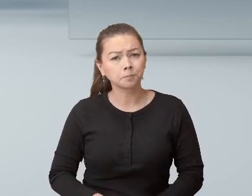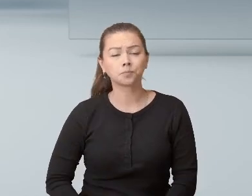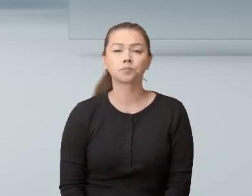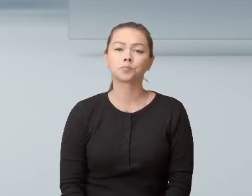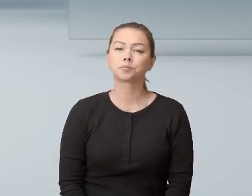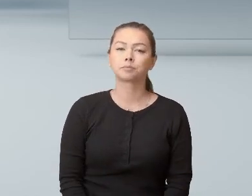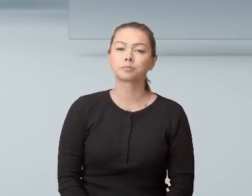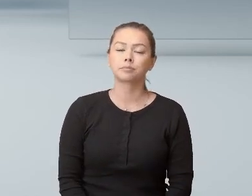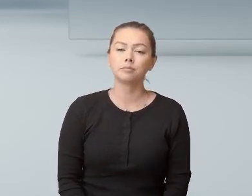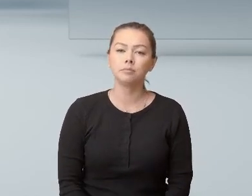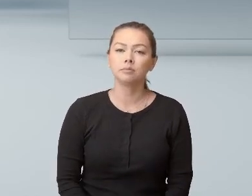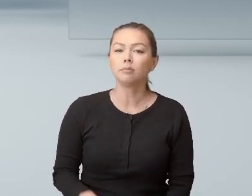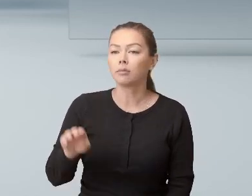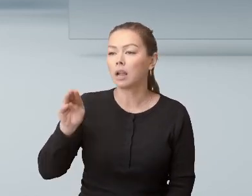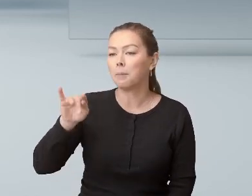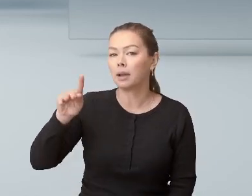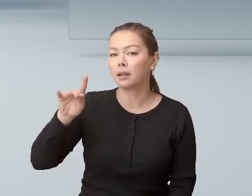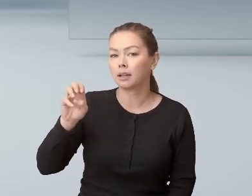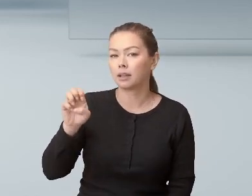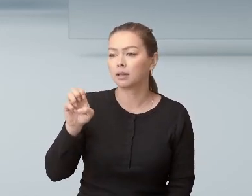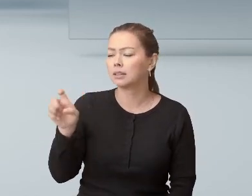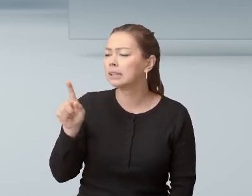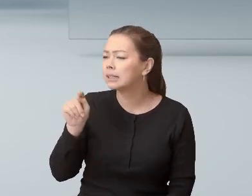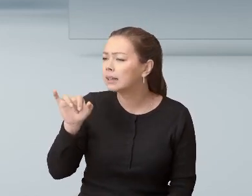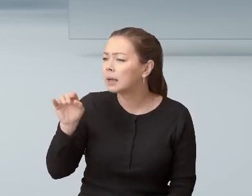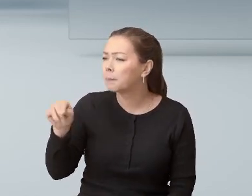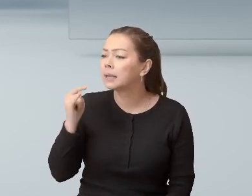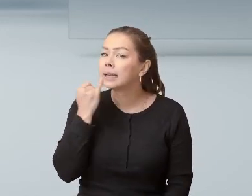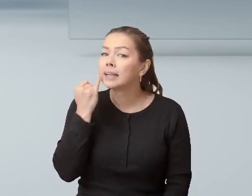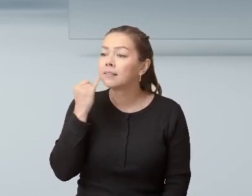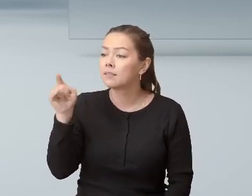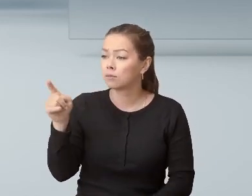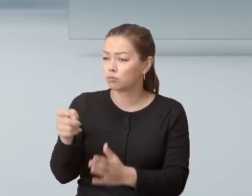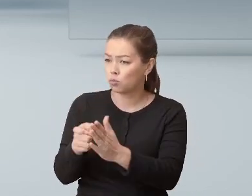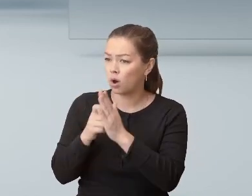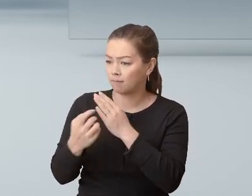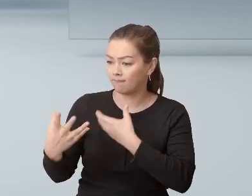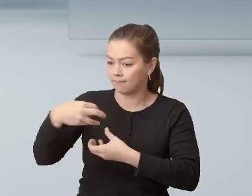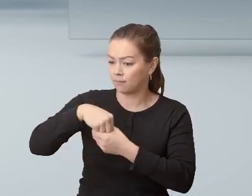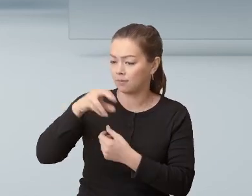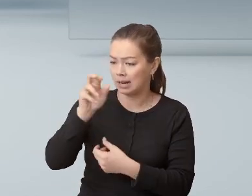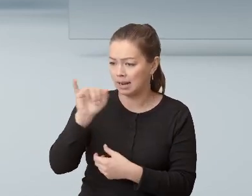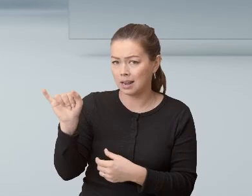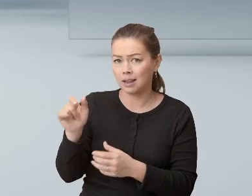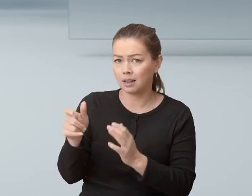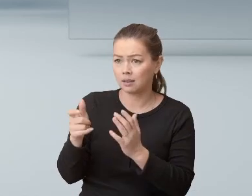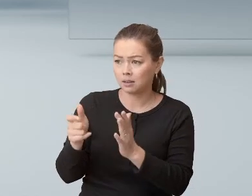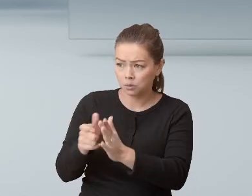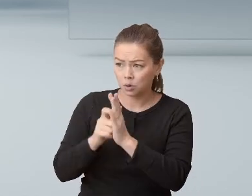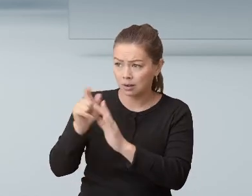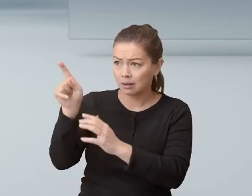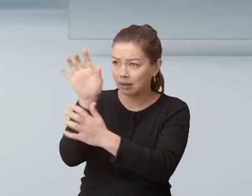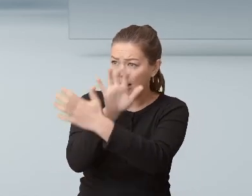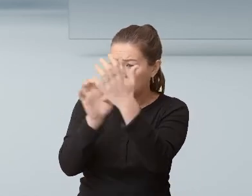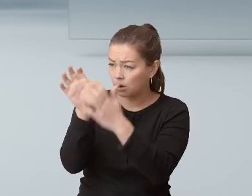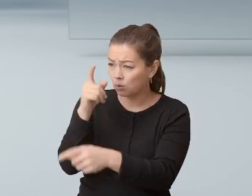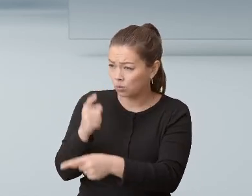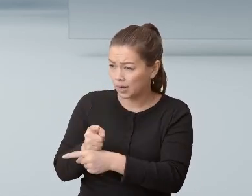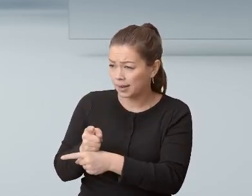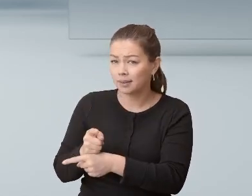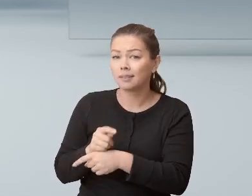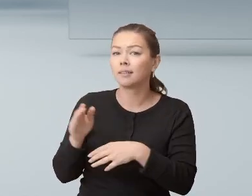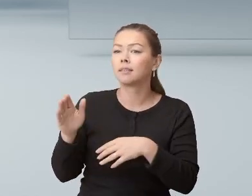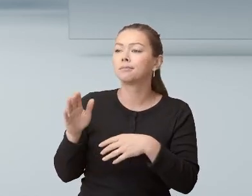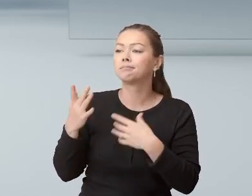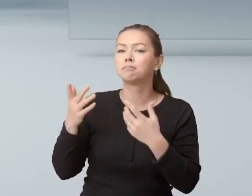get AI and some of those types, that you have to be in the cloud? I mean, there's no way the average person could afford all that computing power to get AI on an